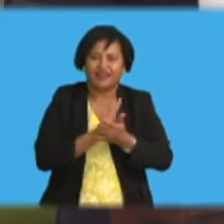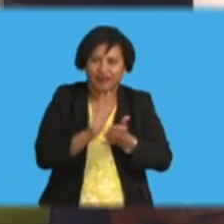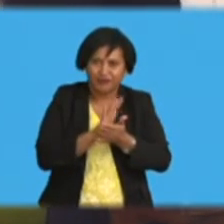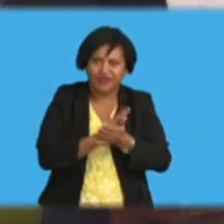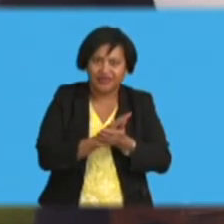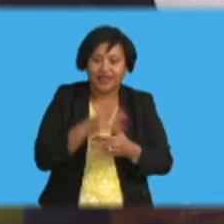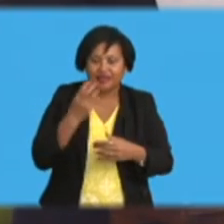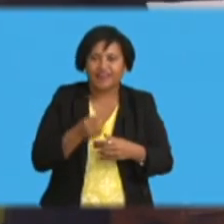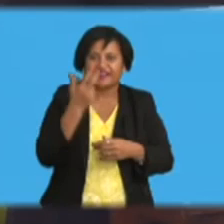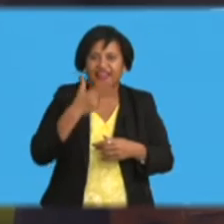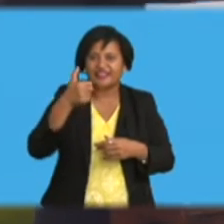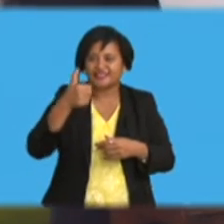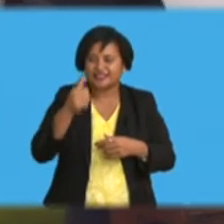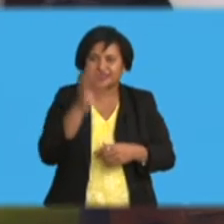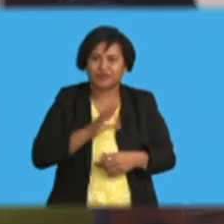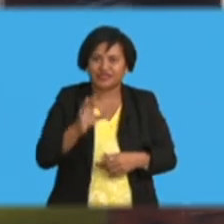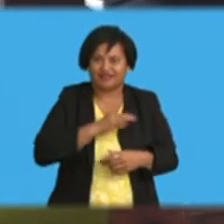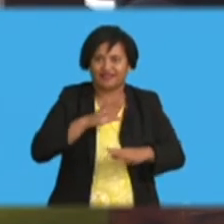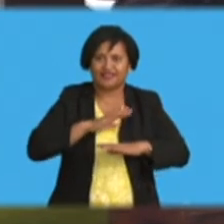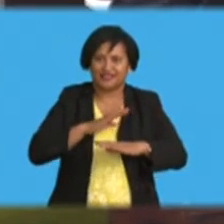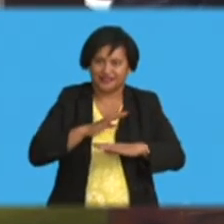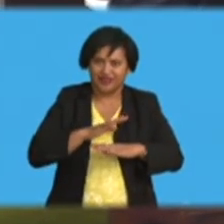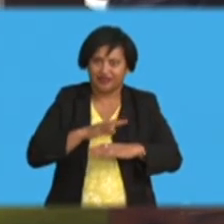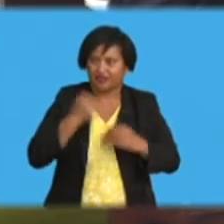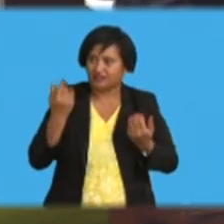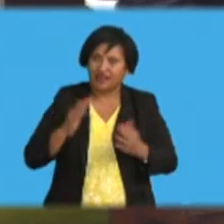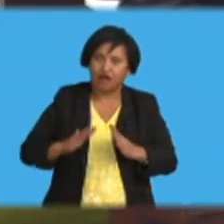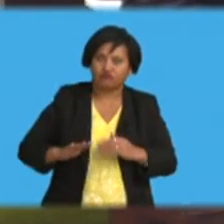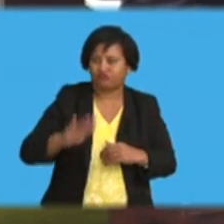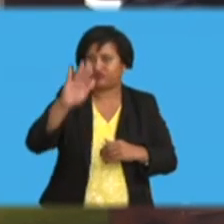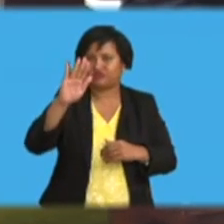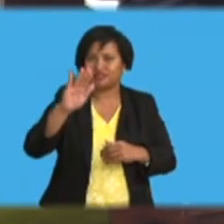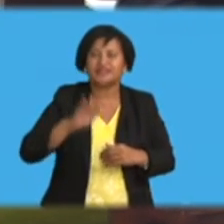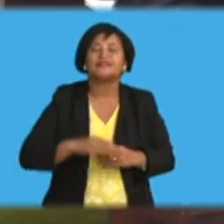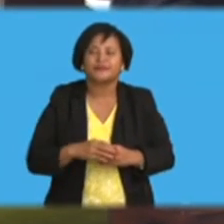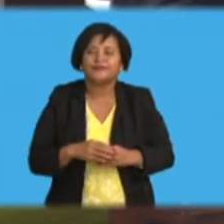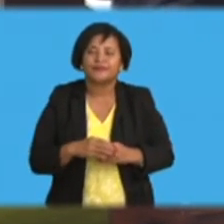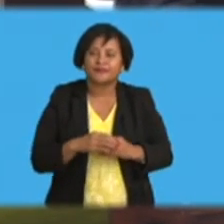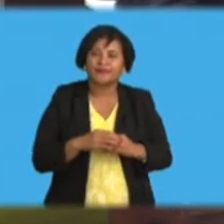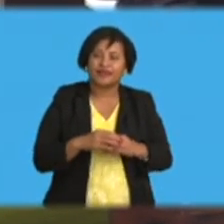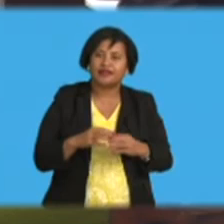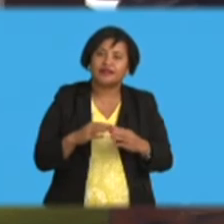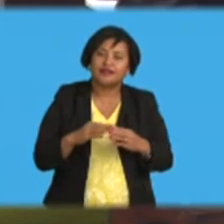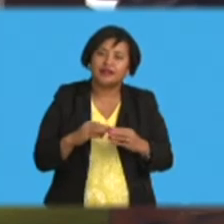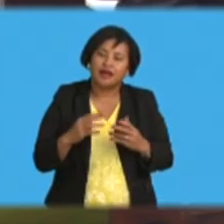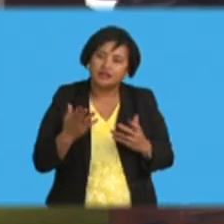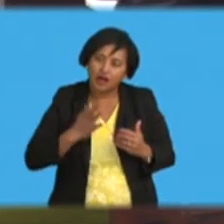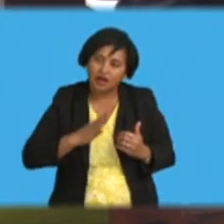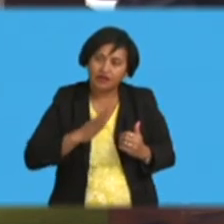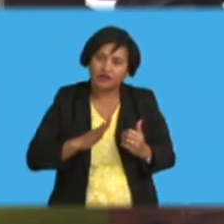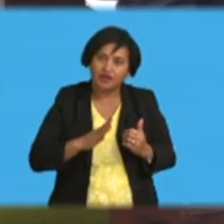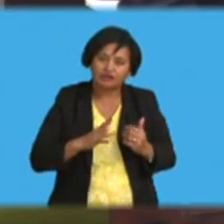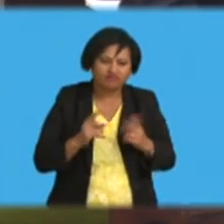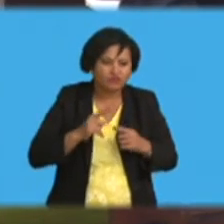of 86, the highest score the company has seen in its history, Madam Speaker. Madam Speaker, I'd like to